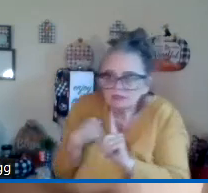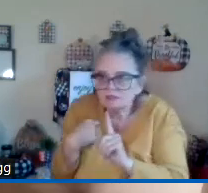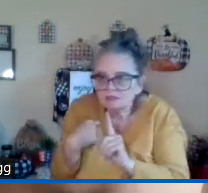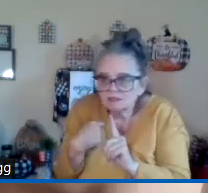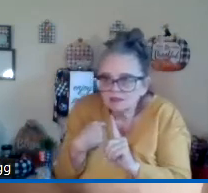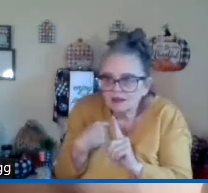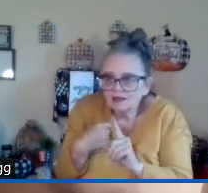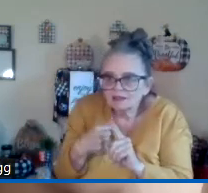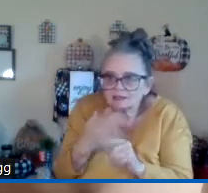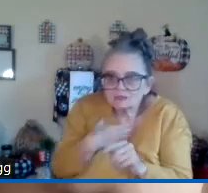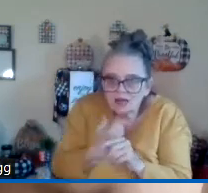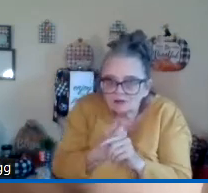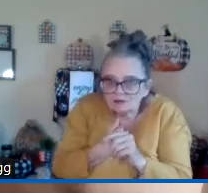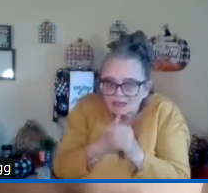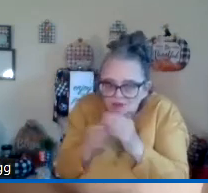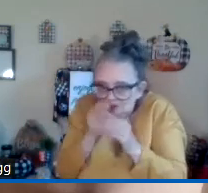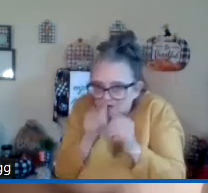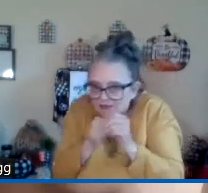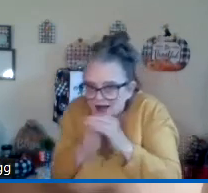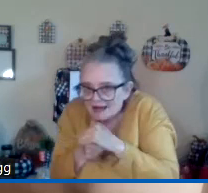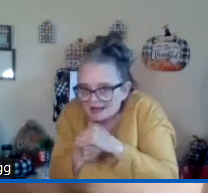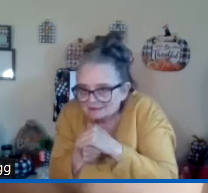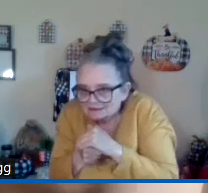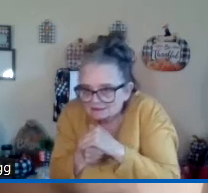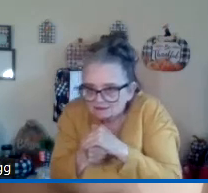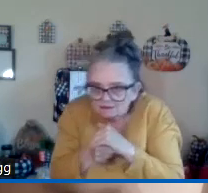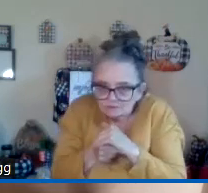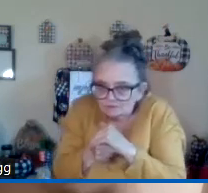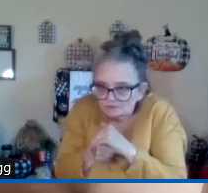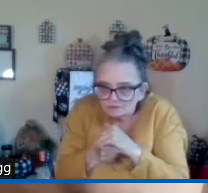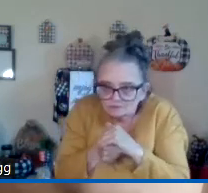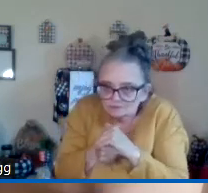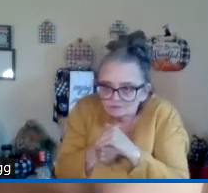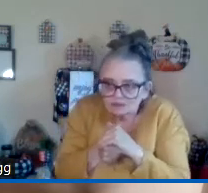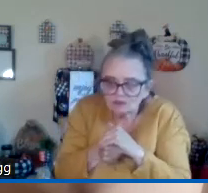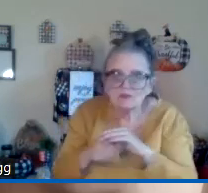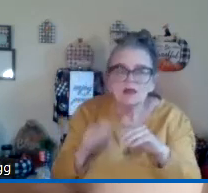catch me. It's my own. I do it. I hide,